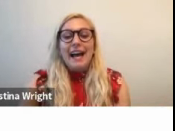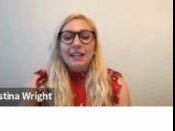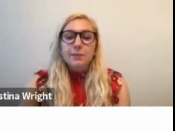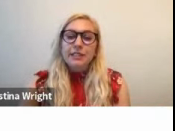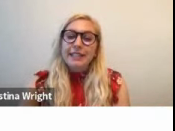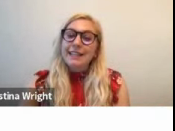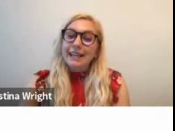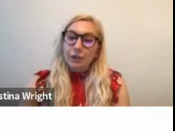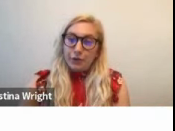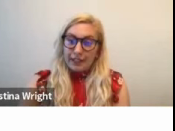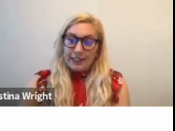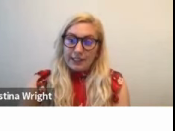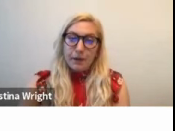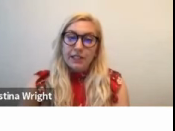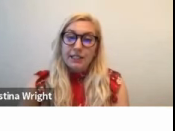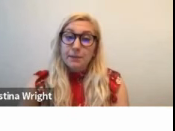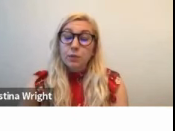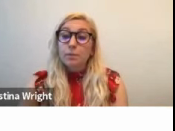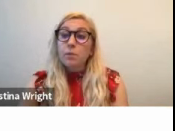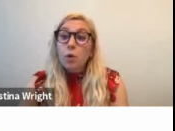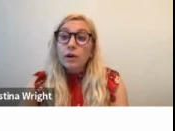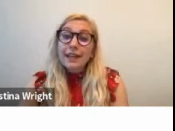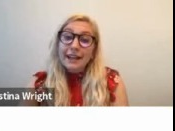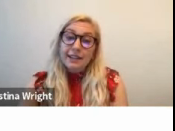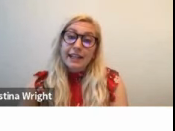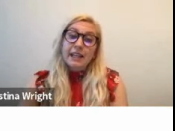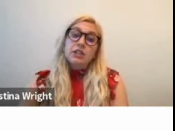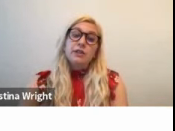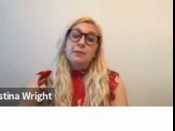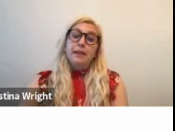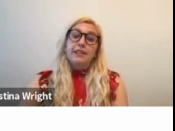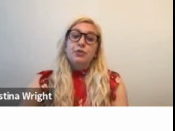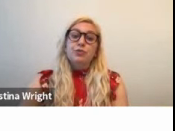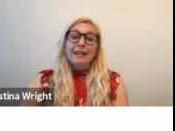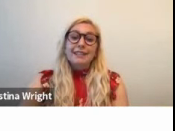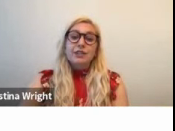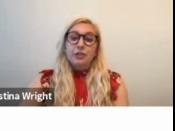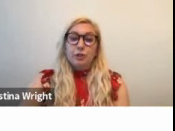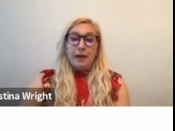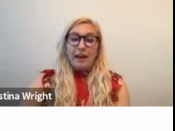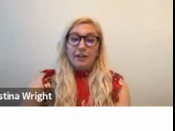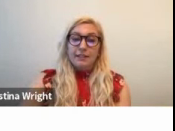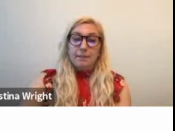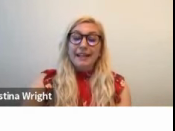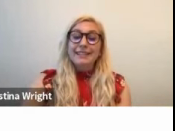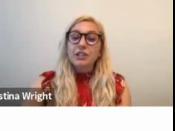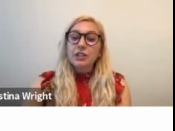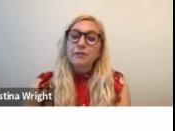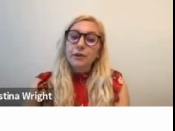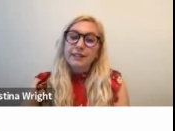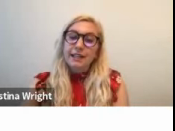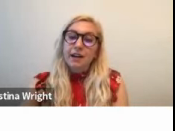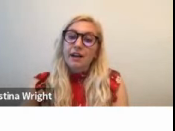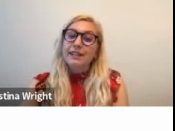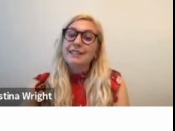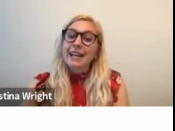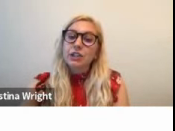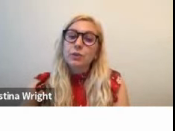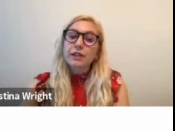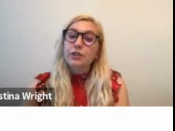as expertise increased, participants were more likely to display directed search patterns by initially focusing